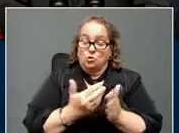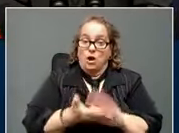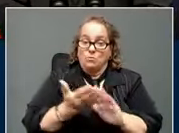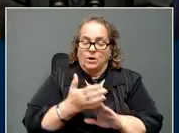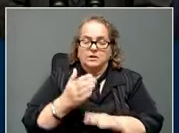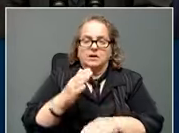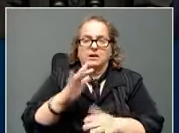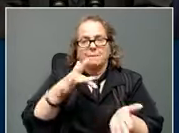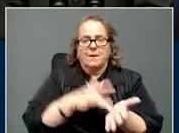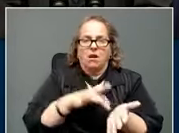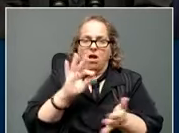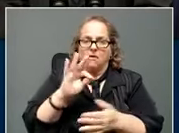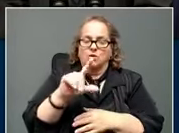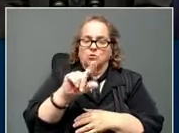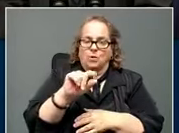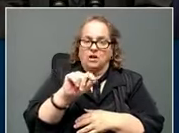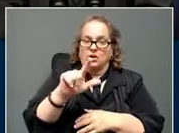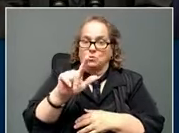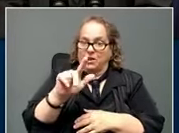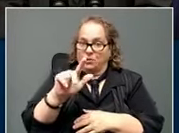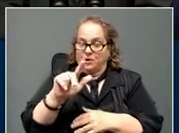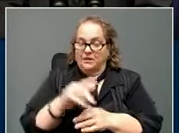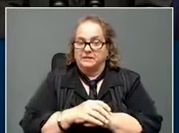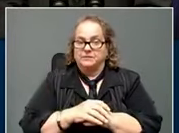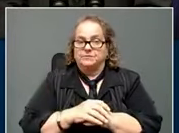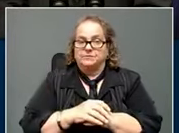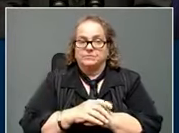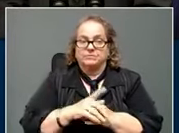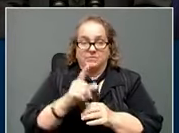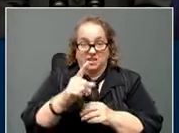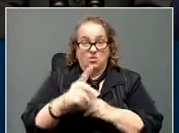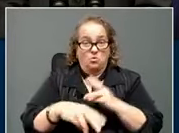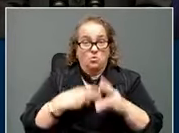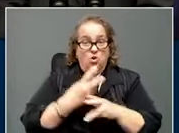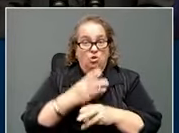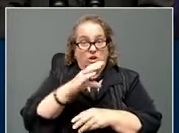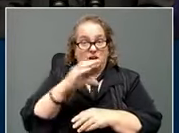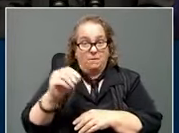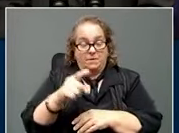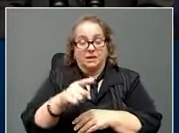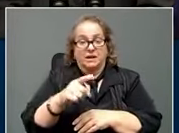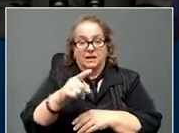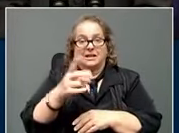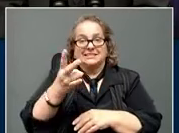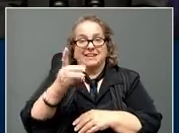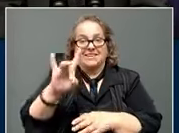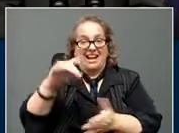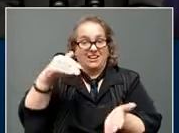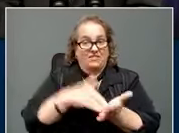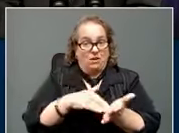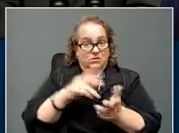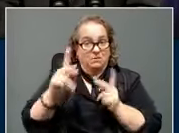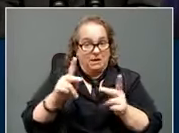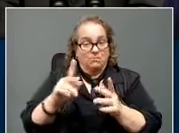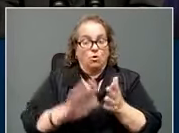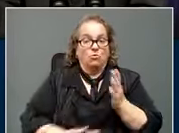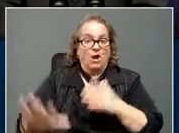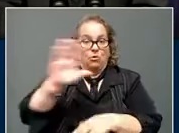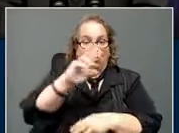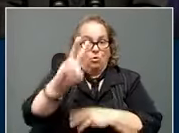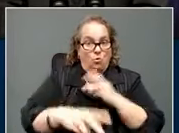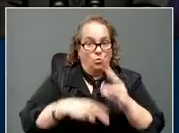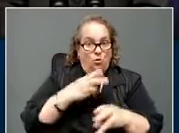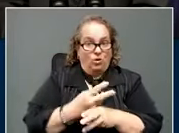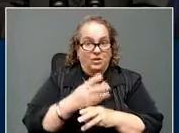mid-2023. Alstrom is a global company employing about 78,000 people around the world at 54 facilities. We are fortunate